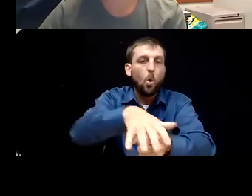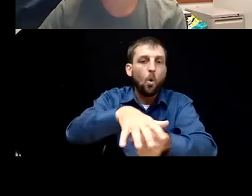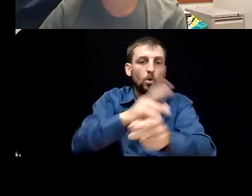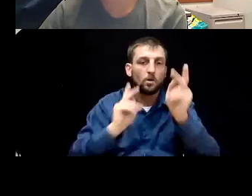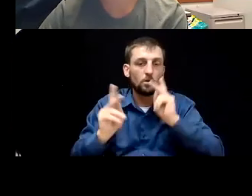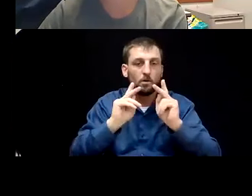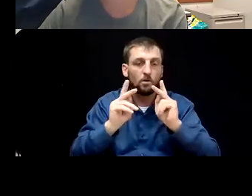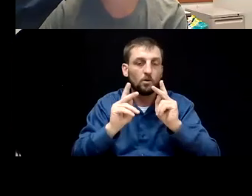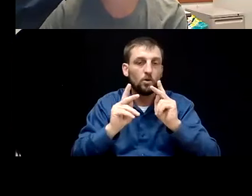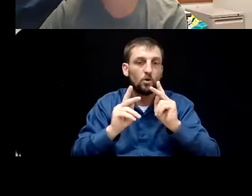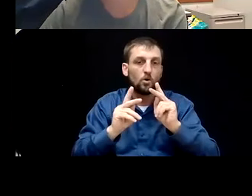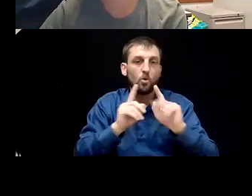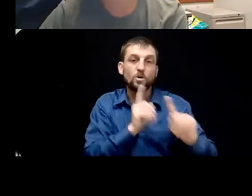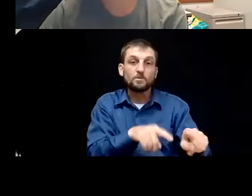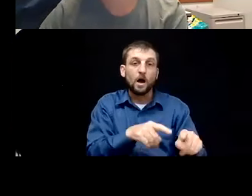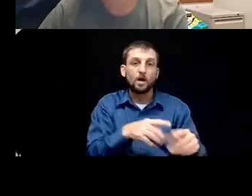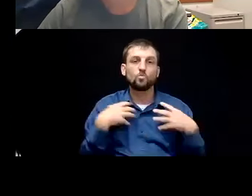and recovering from disasters.